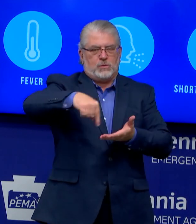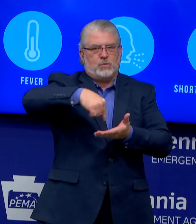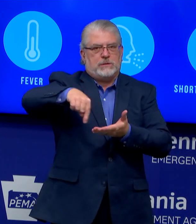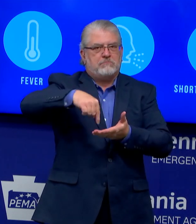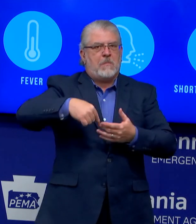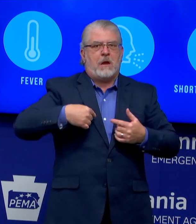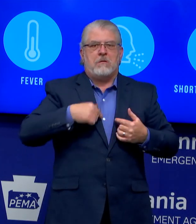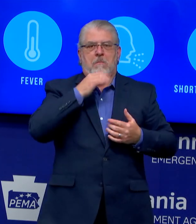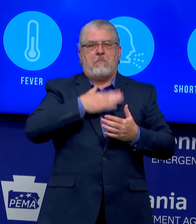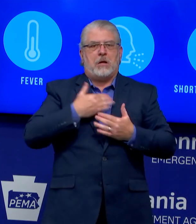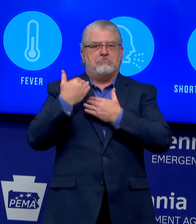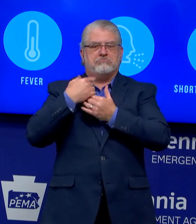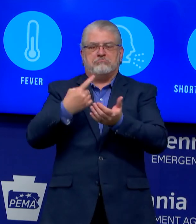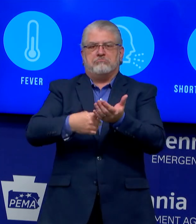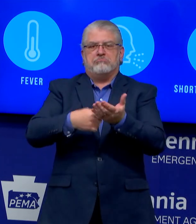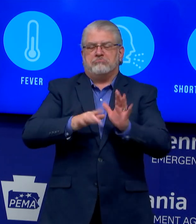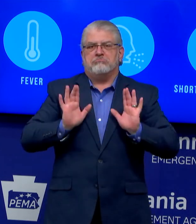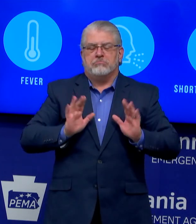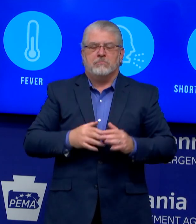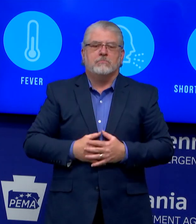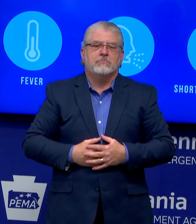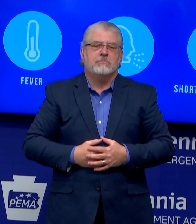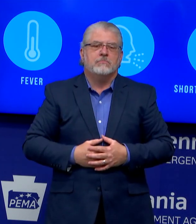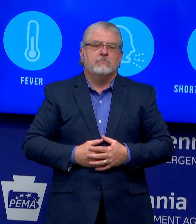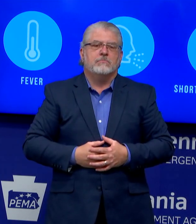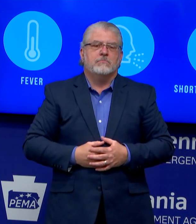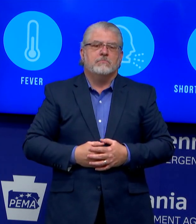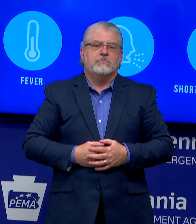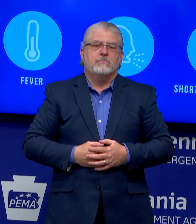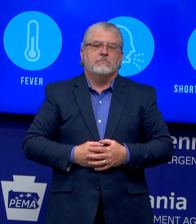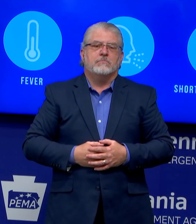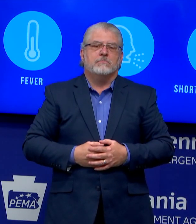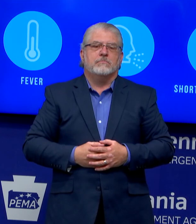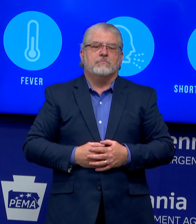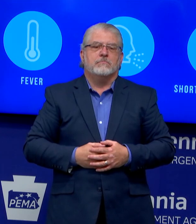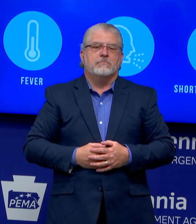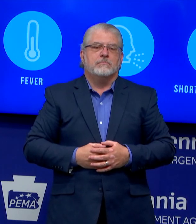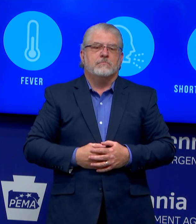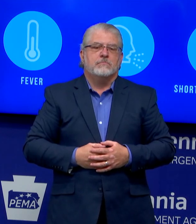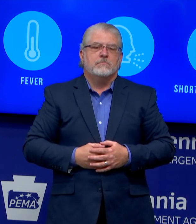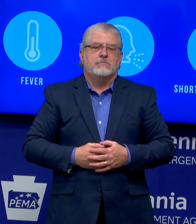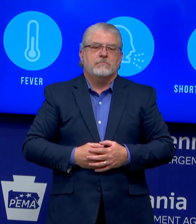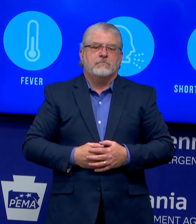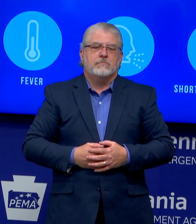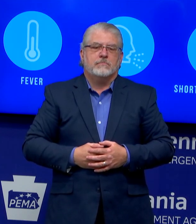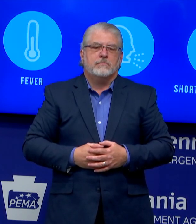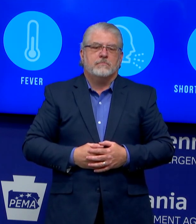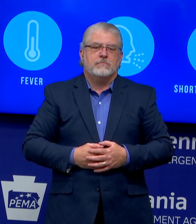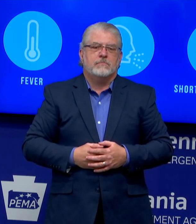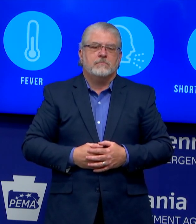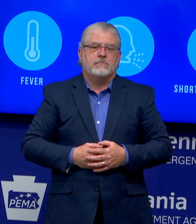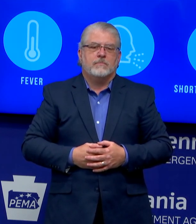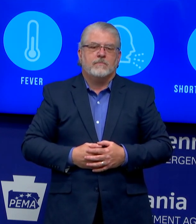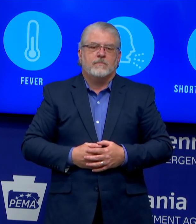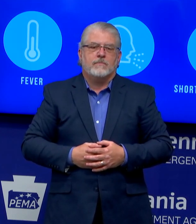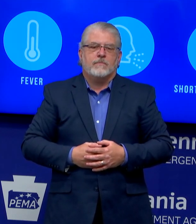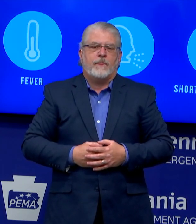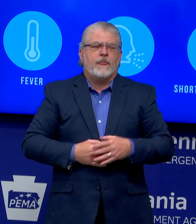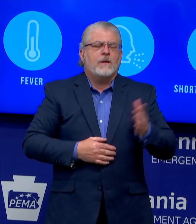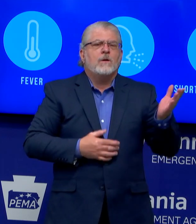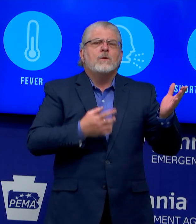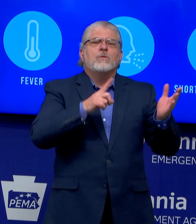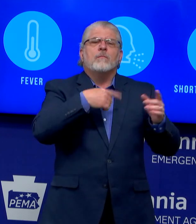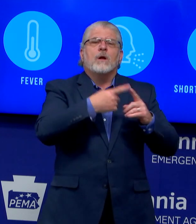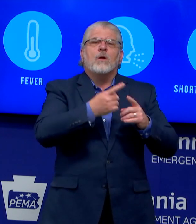lift the closure of non-life essential businesses, as well as for allowing bars, restaurants to allow having patrons